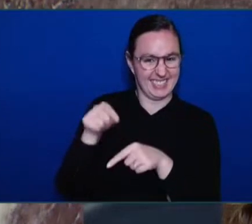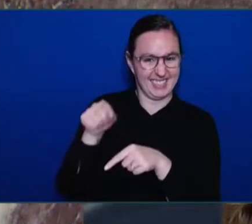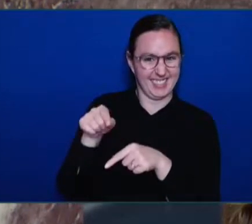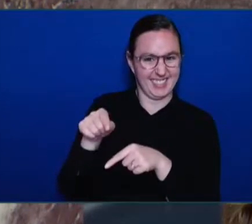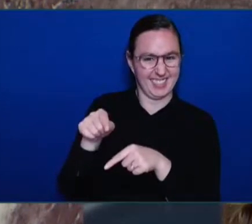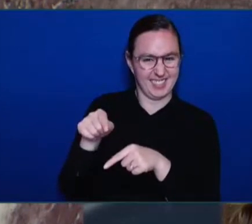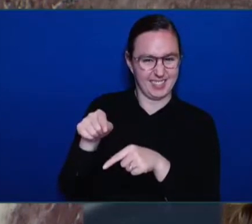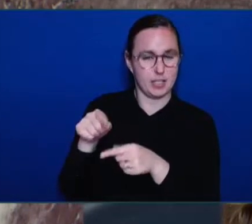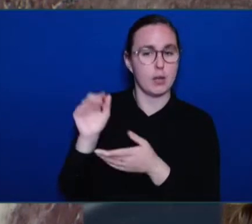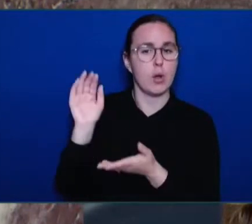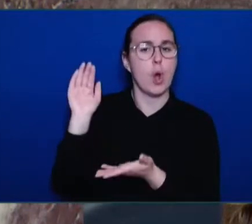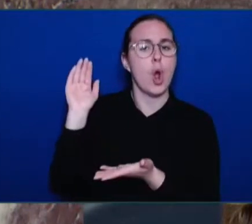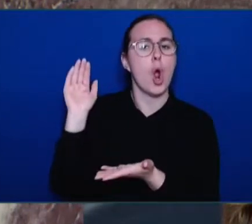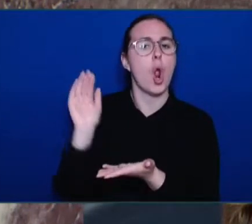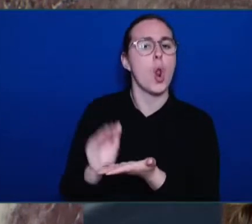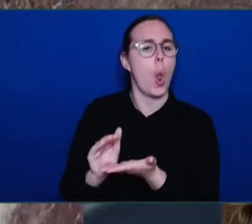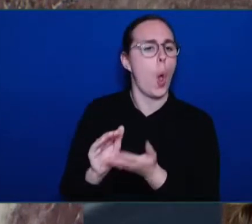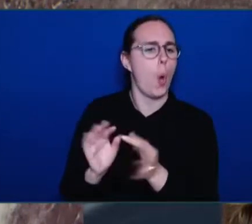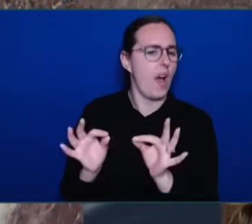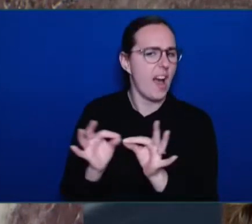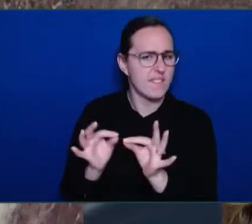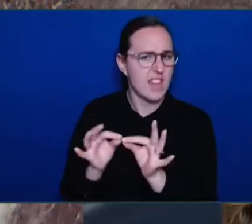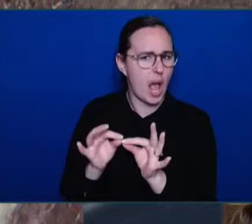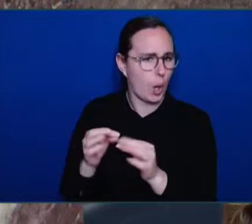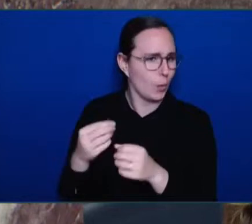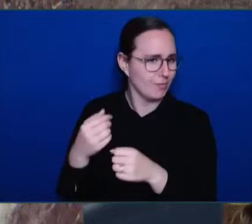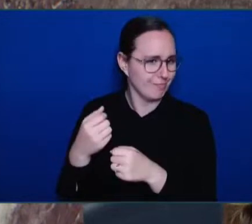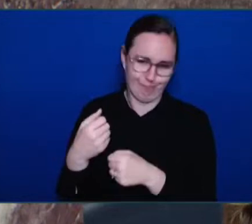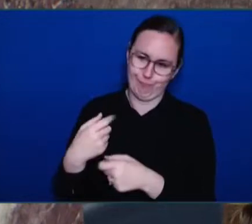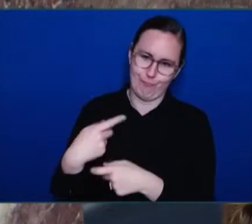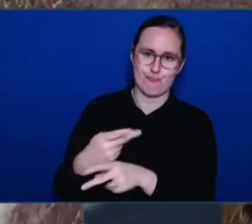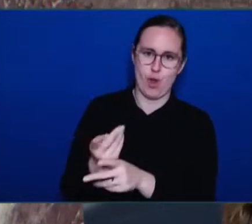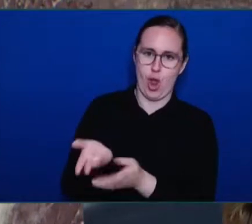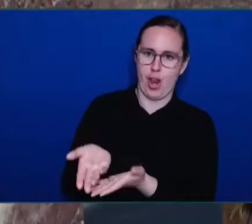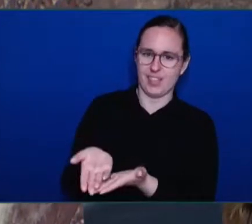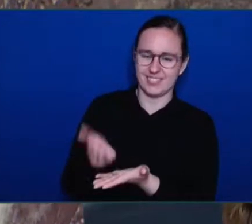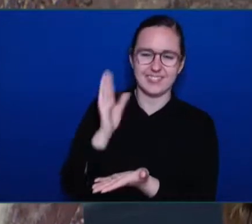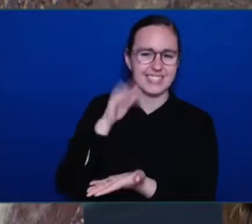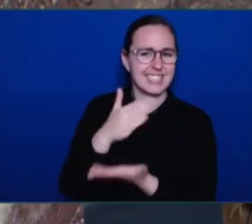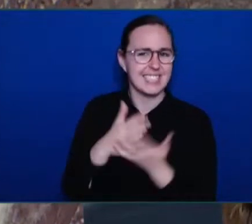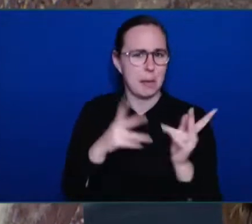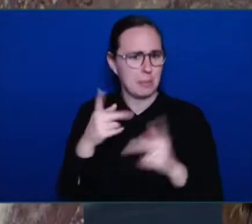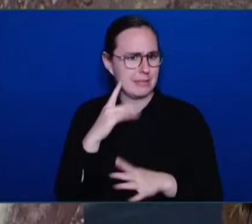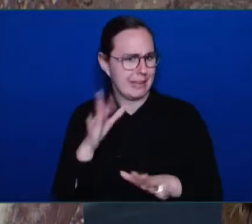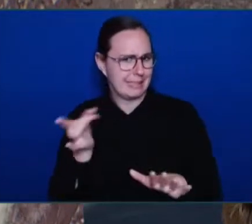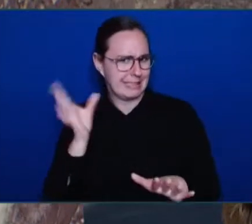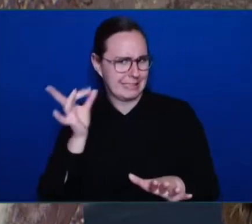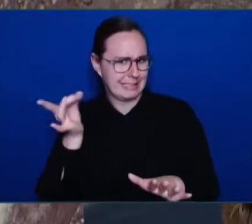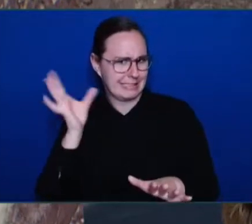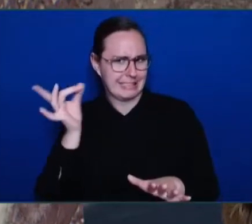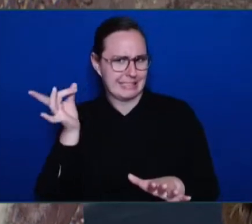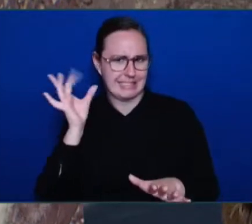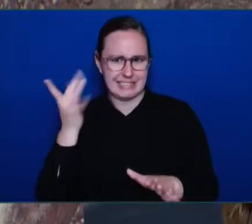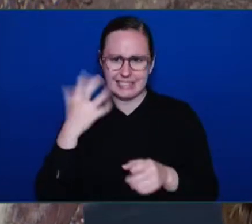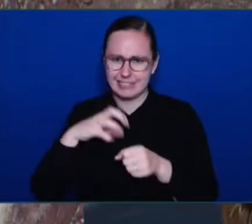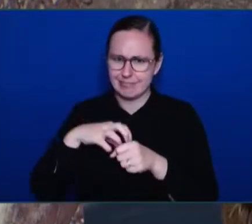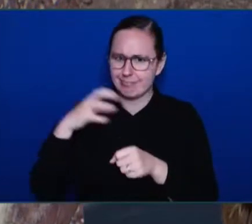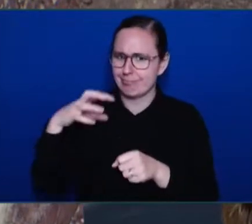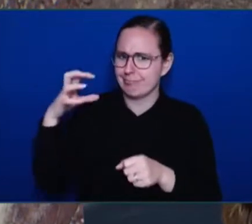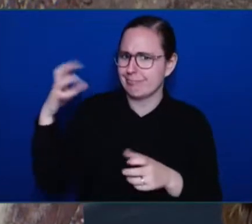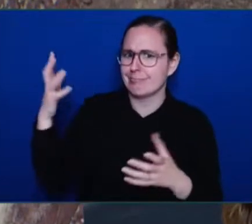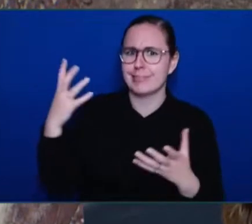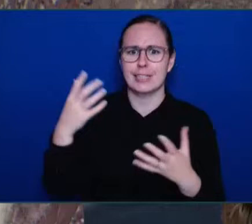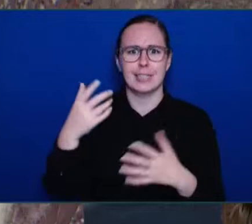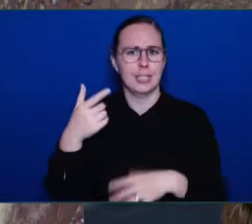creating more GHG, but in fact they're not. We are selling pellets to countries that are using pellets to lower their usage of coal. So